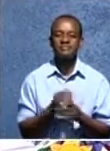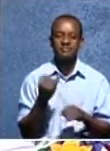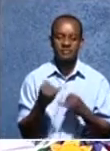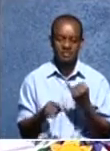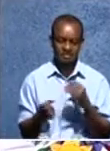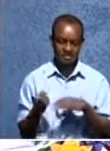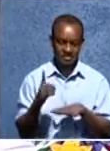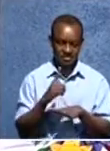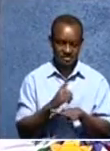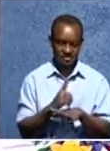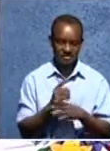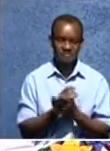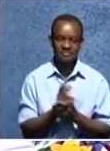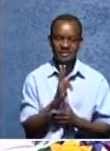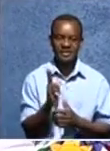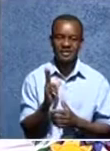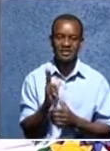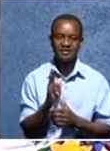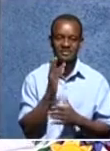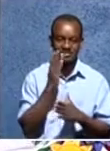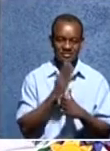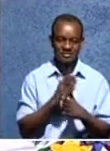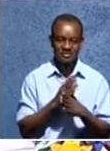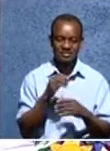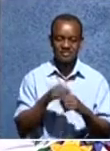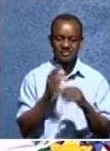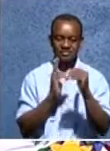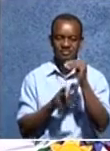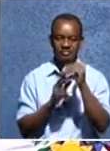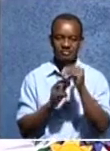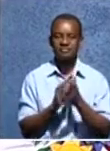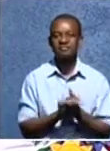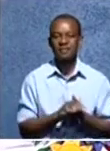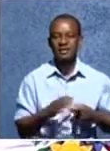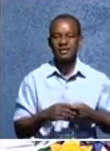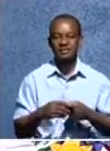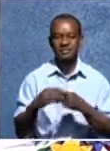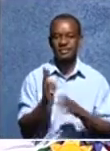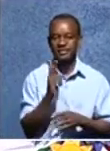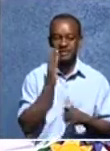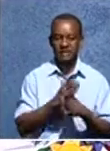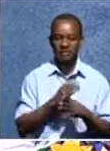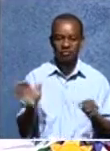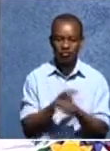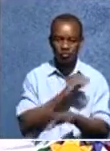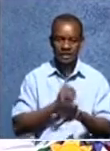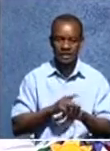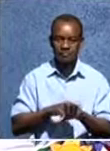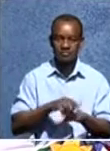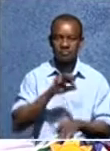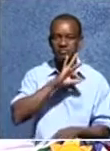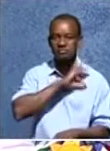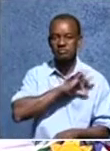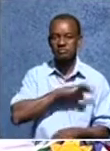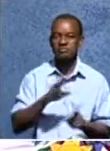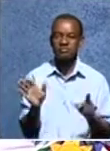operator, especially for those who take FIT or fully paid packages, that they are planning that and they are routing